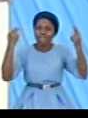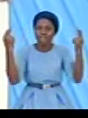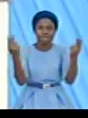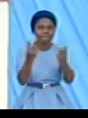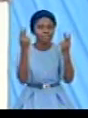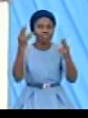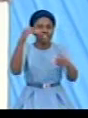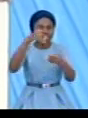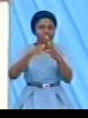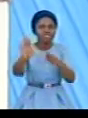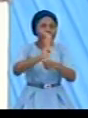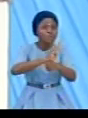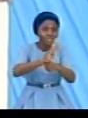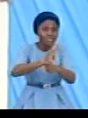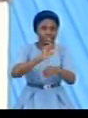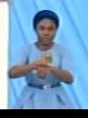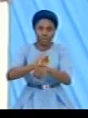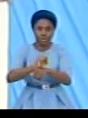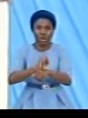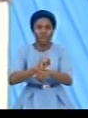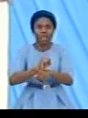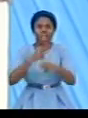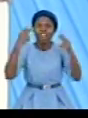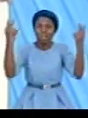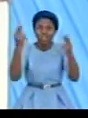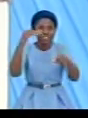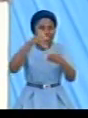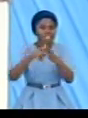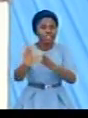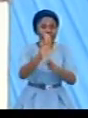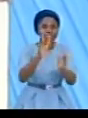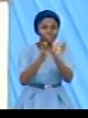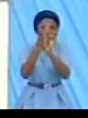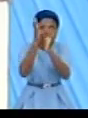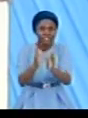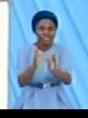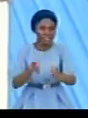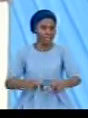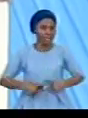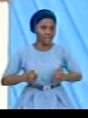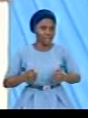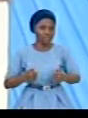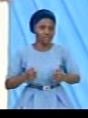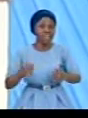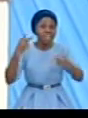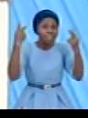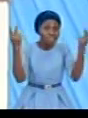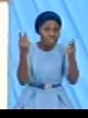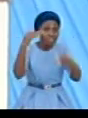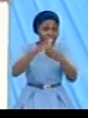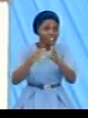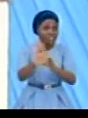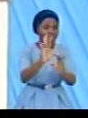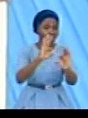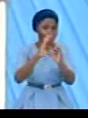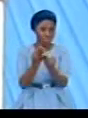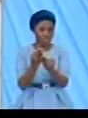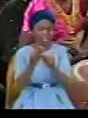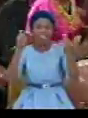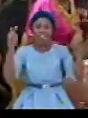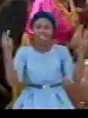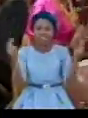your business. Victory in your Christian life. Victory in your family. Victory for